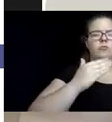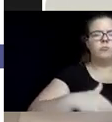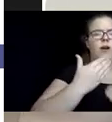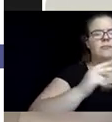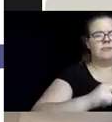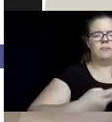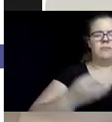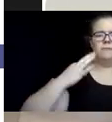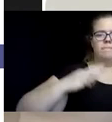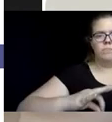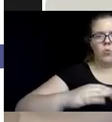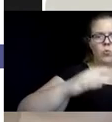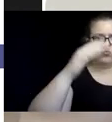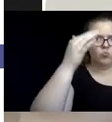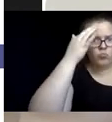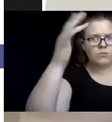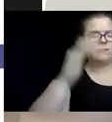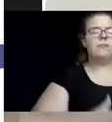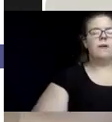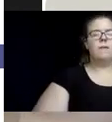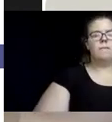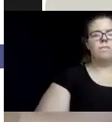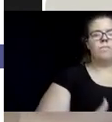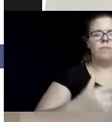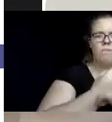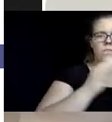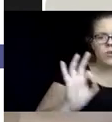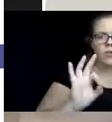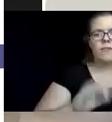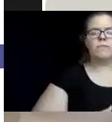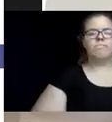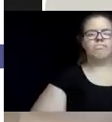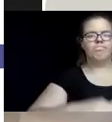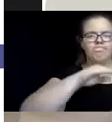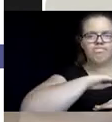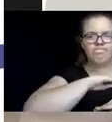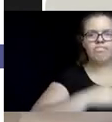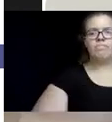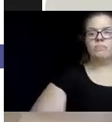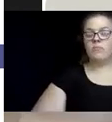and freedom and fulfillment. However, when you think about the public, if you